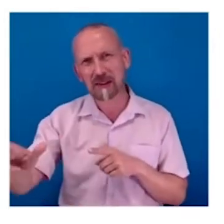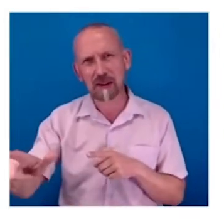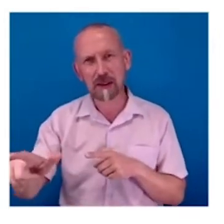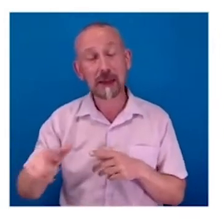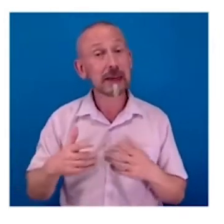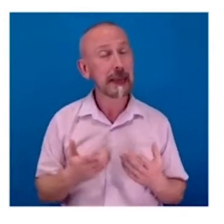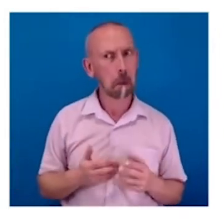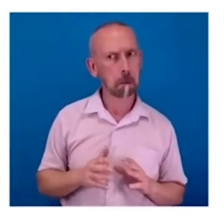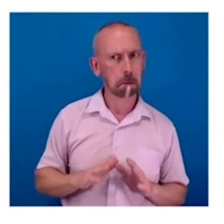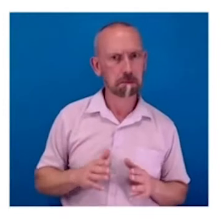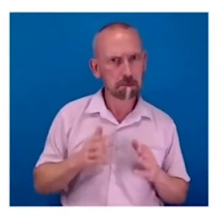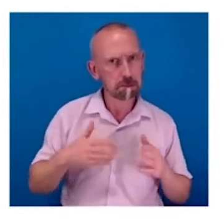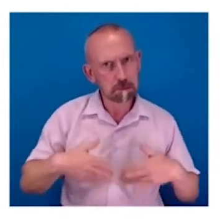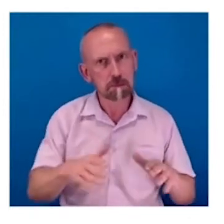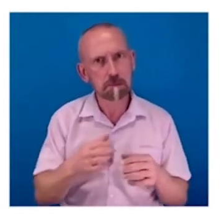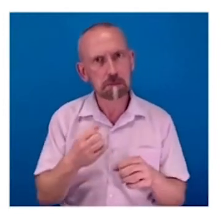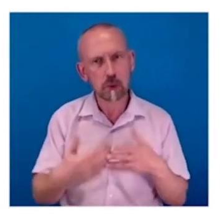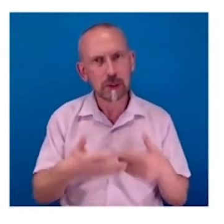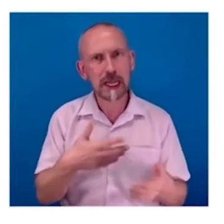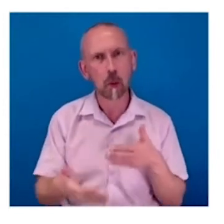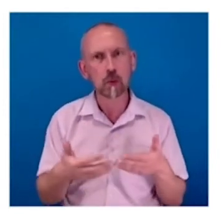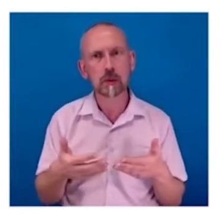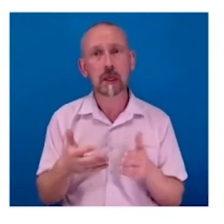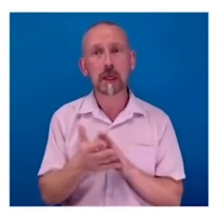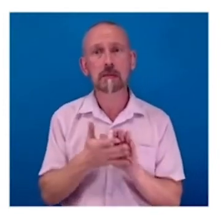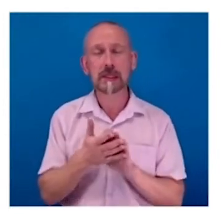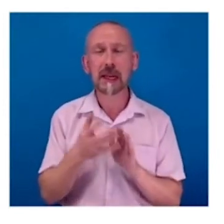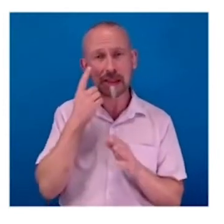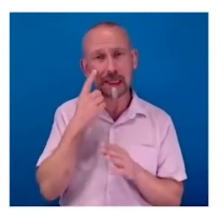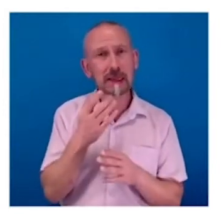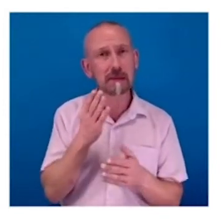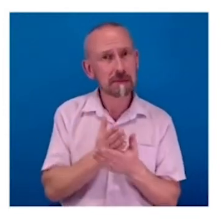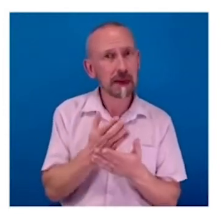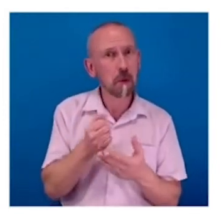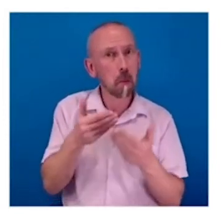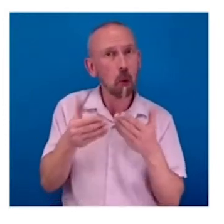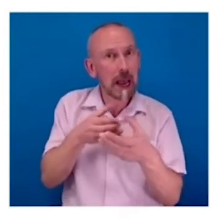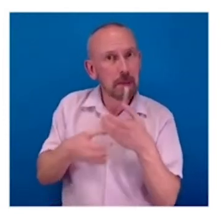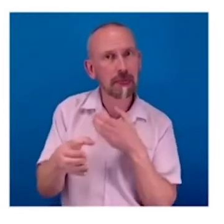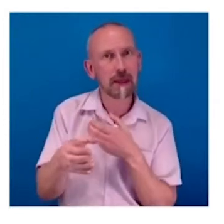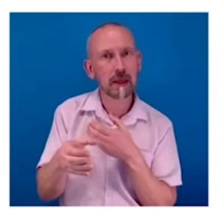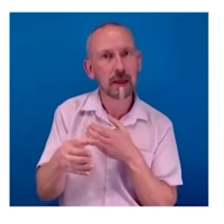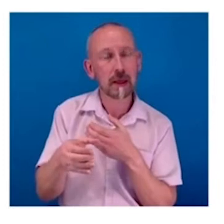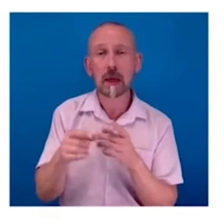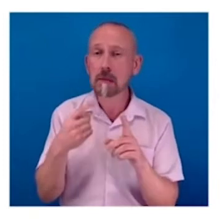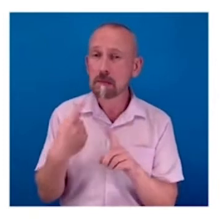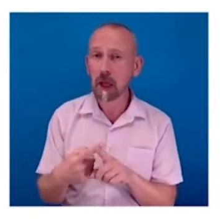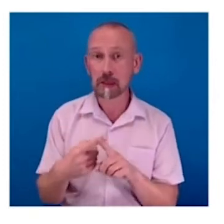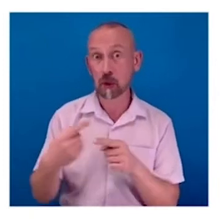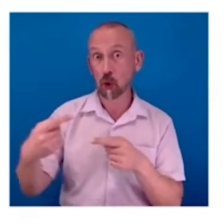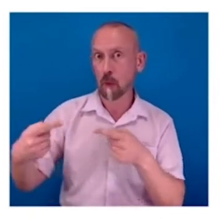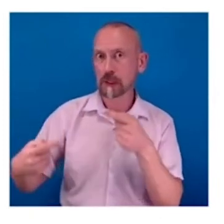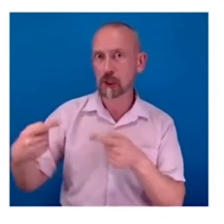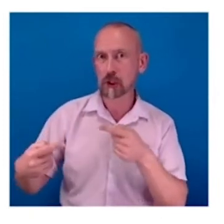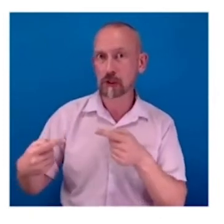conversation. So I think the realization of empathy, but also, frankly, really great competition. I mean, you have Microsoft